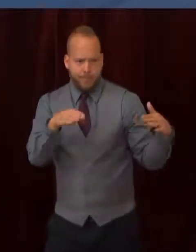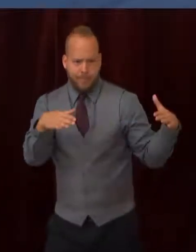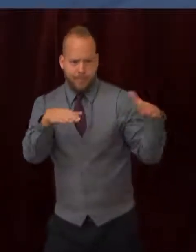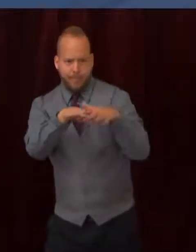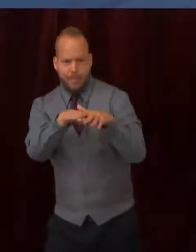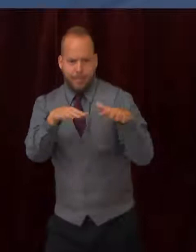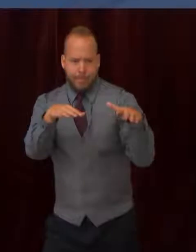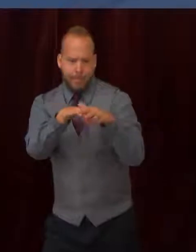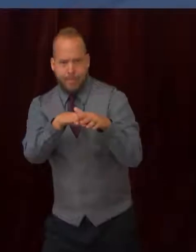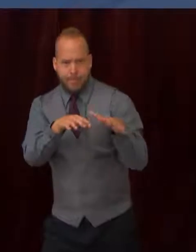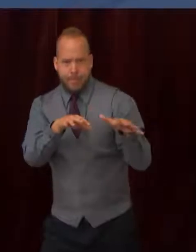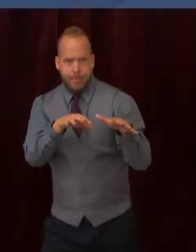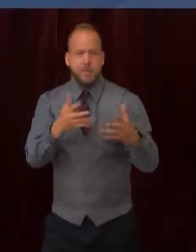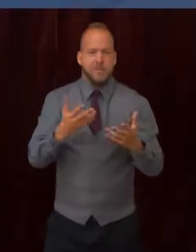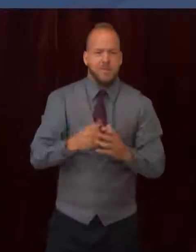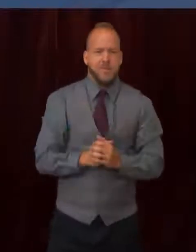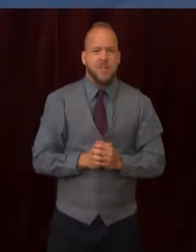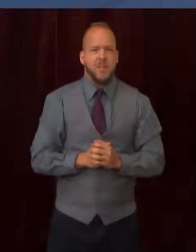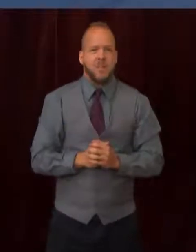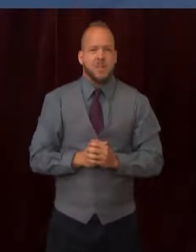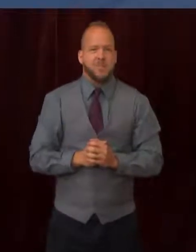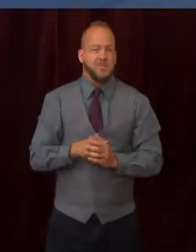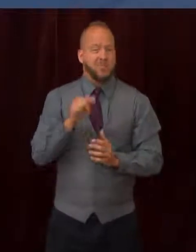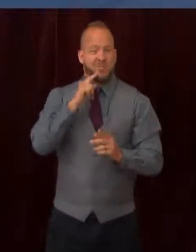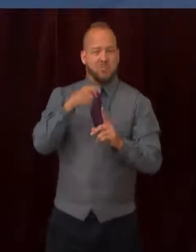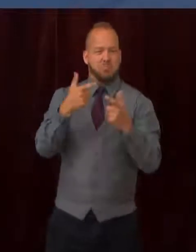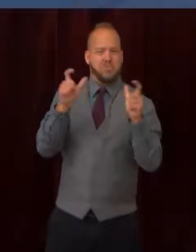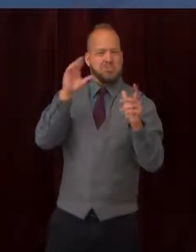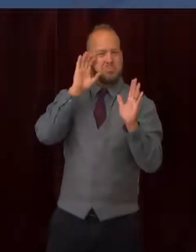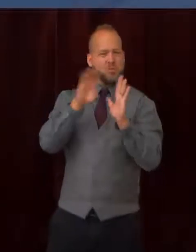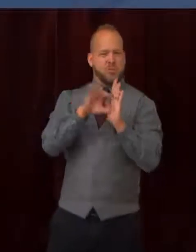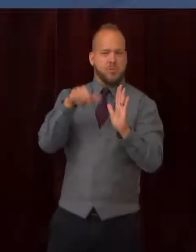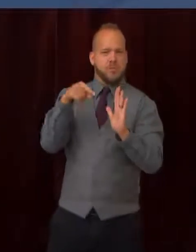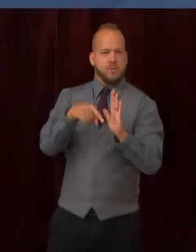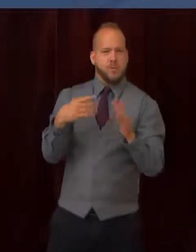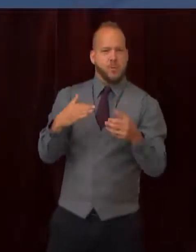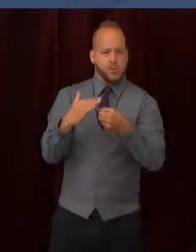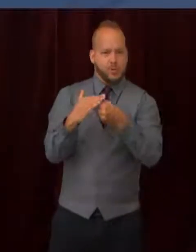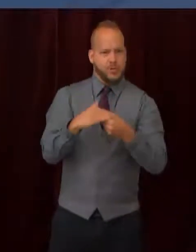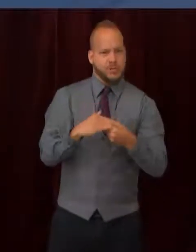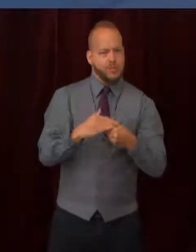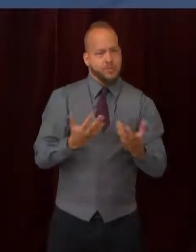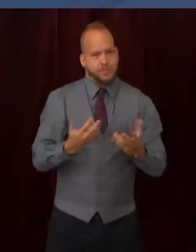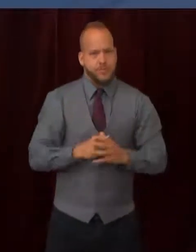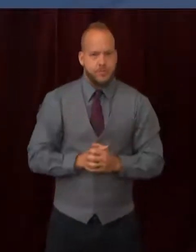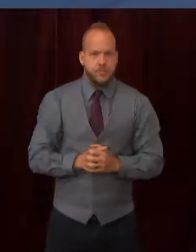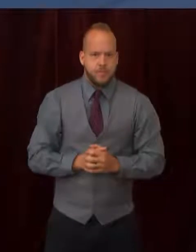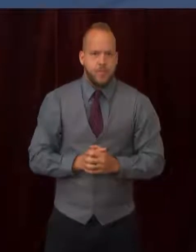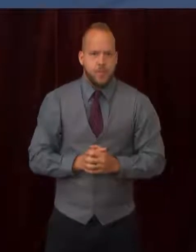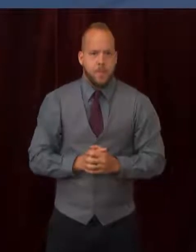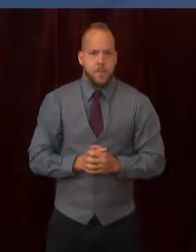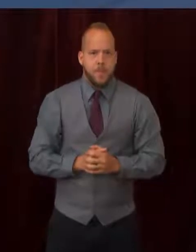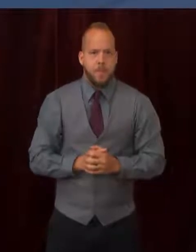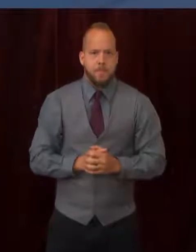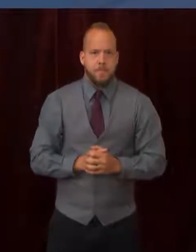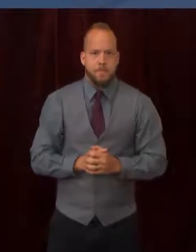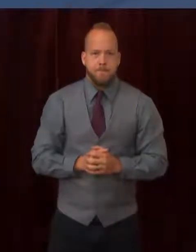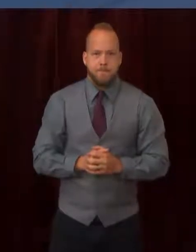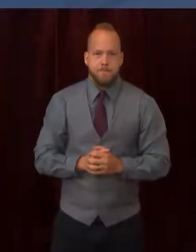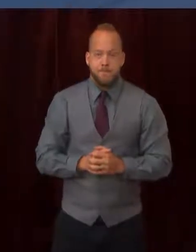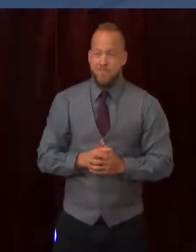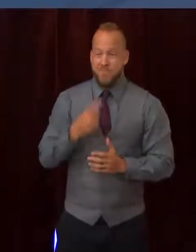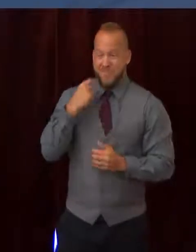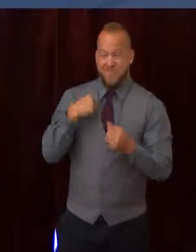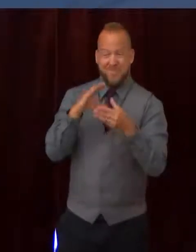leadership looks like Robert Kennedy and his comments. And I have to say that the comments by the president have not been